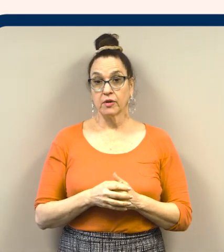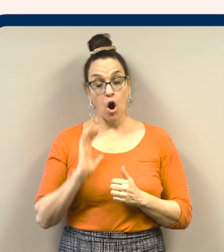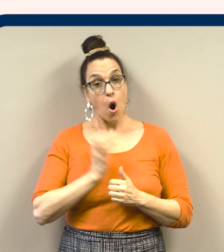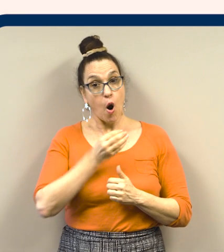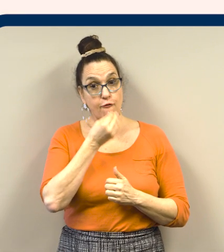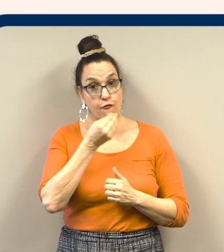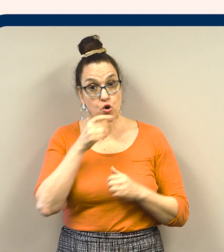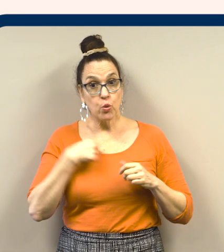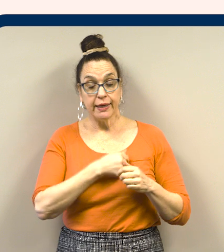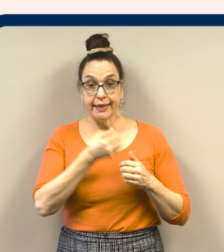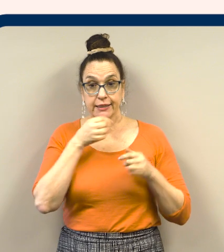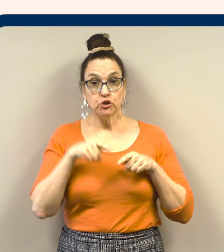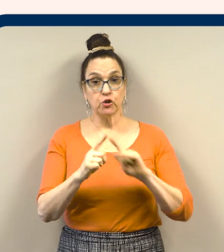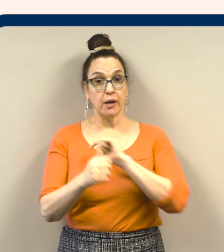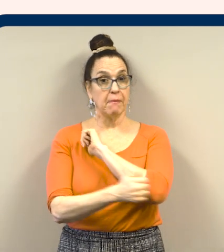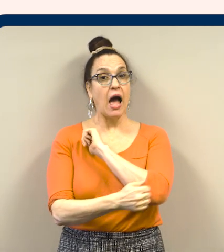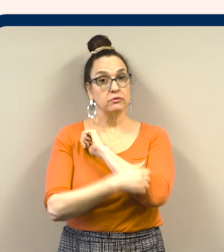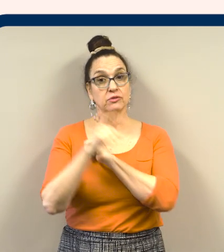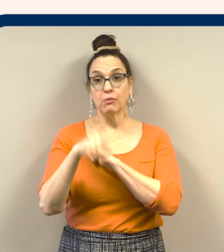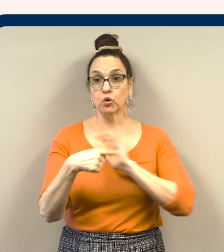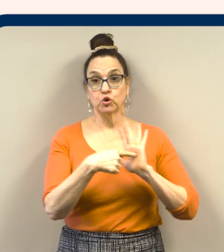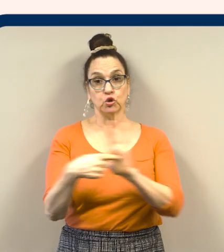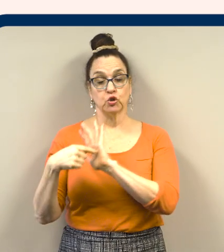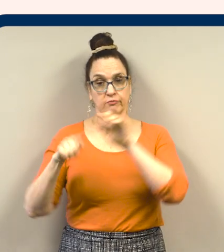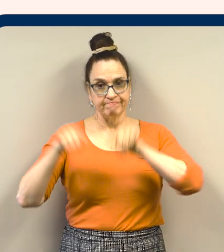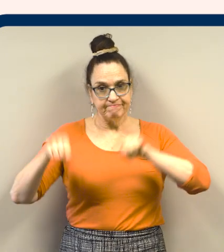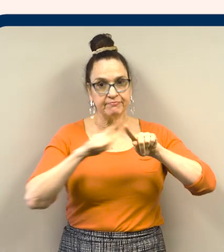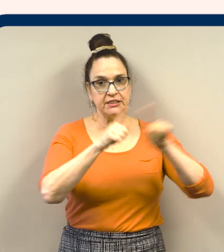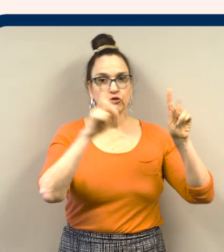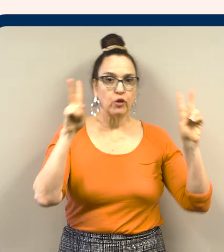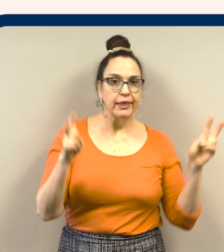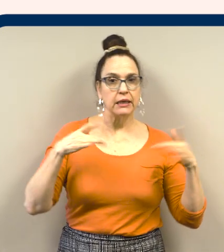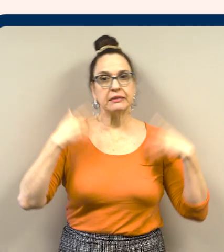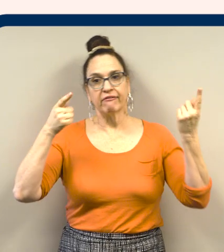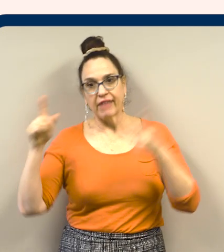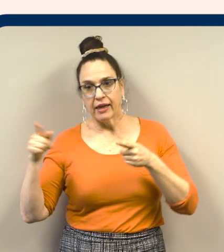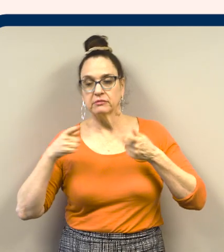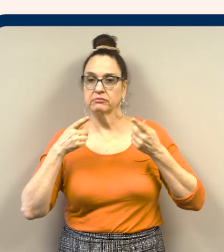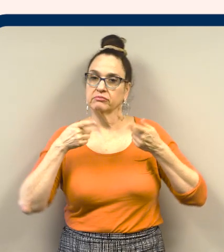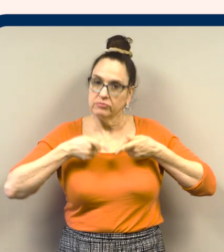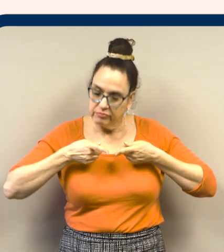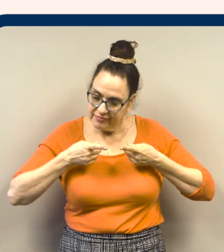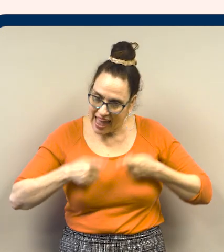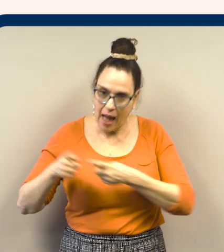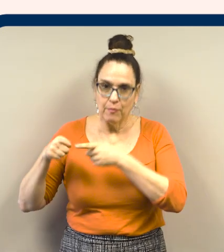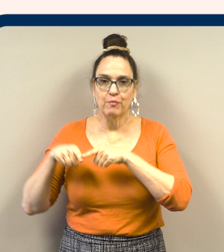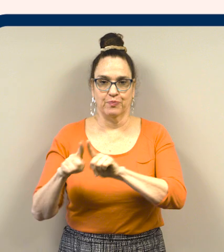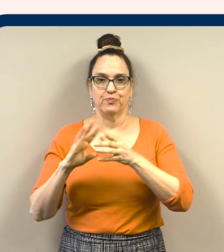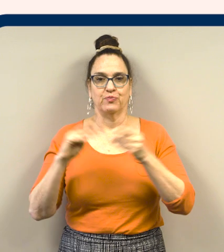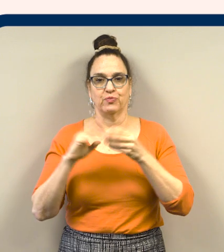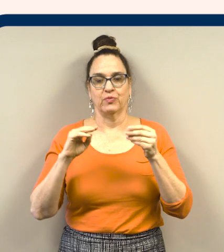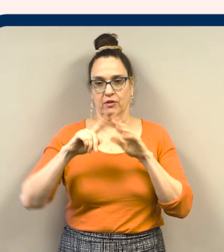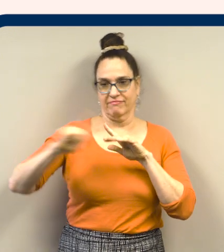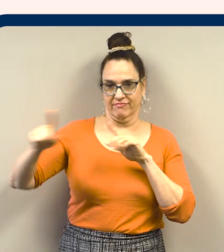Much of the food that we eat on Passover is supposed to be symbolic of different themes and events that happened during the story